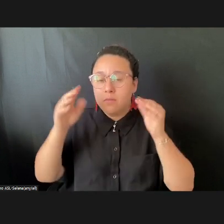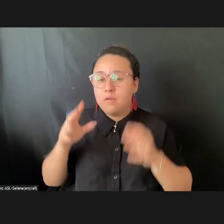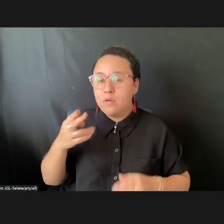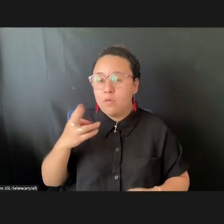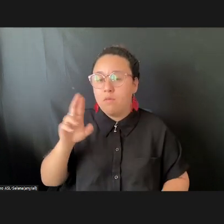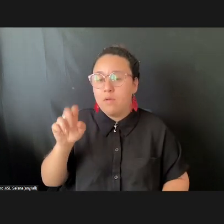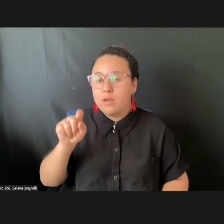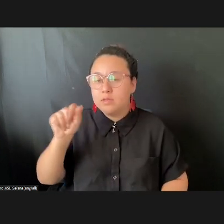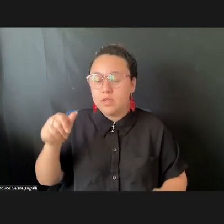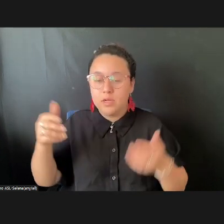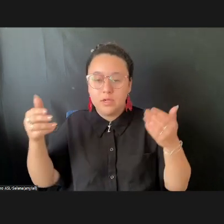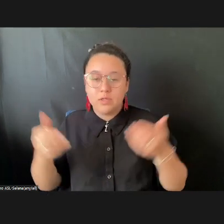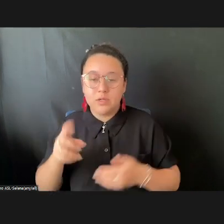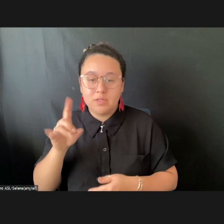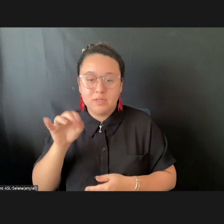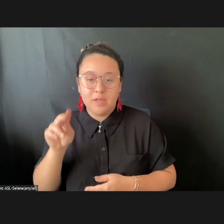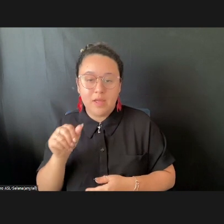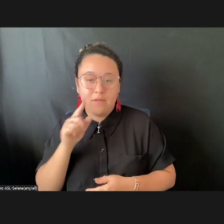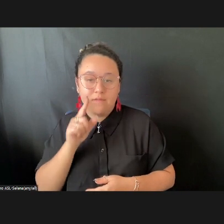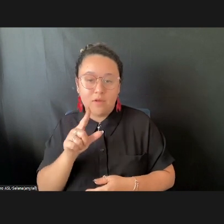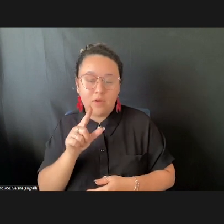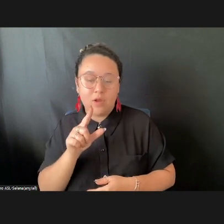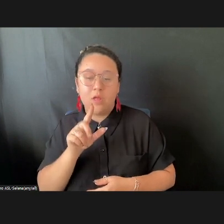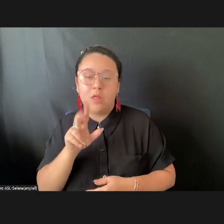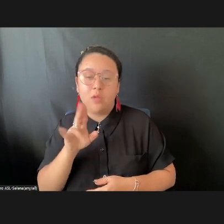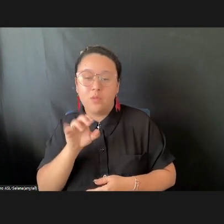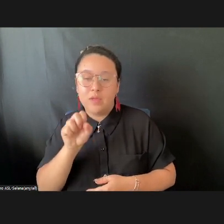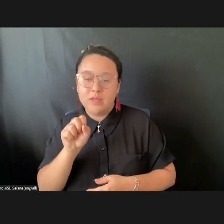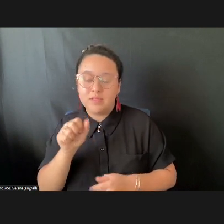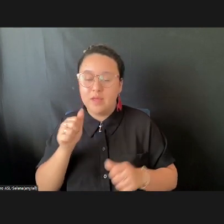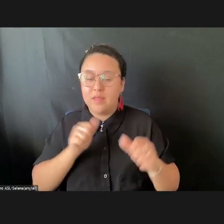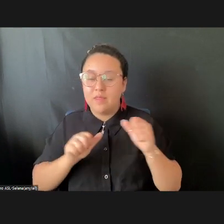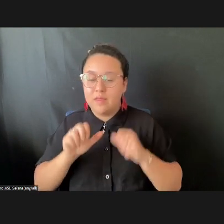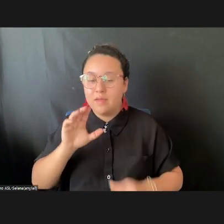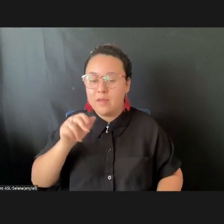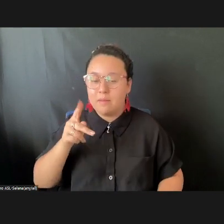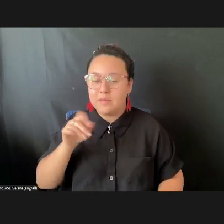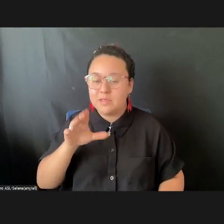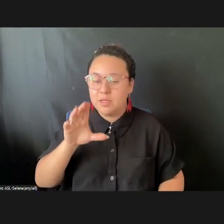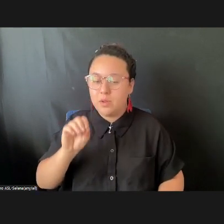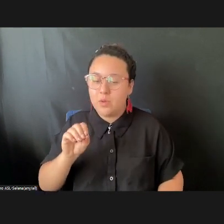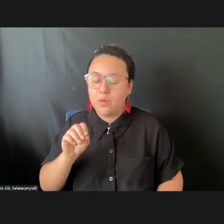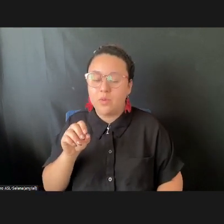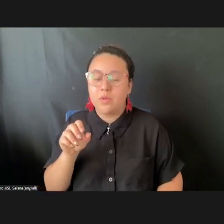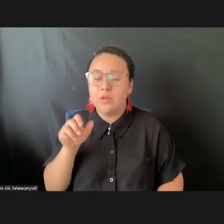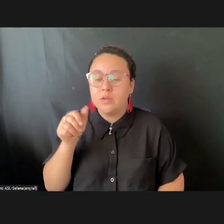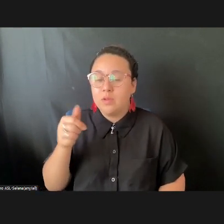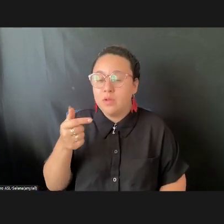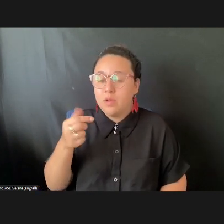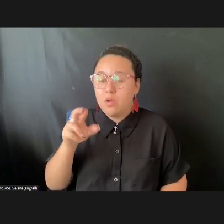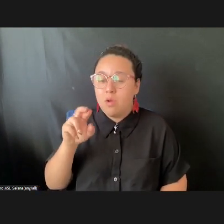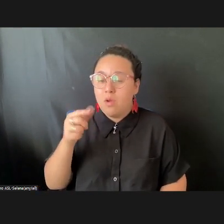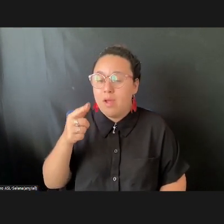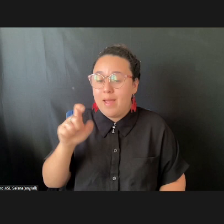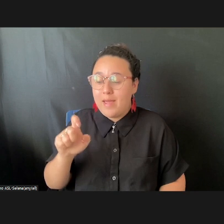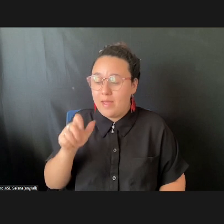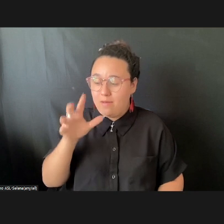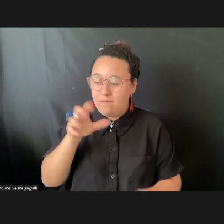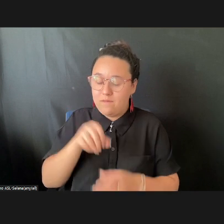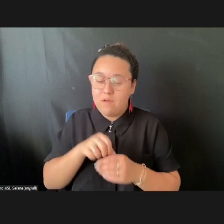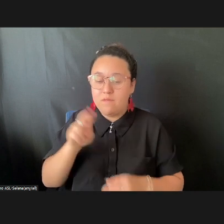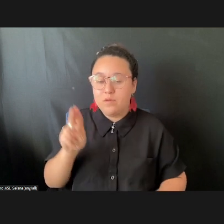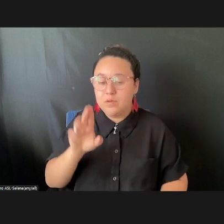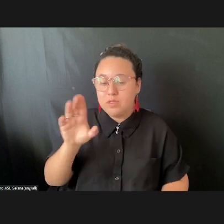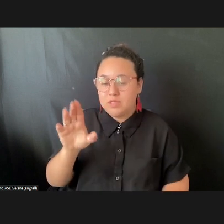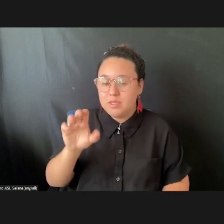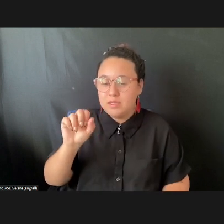Luis and the Teatro Campesino. At the time, Jorge was at UC Santa Barbara. And as